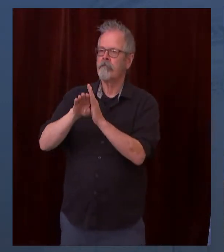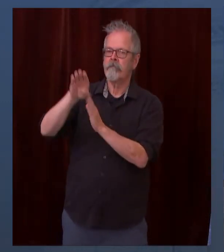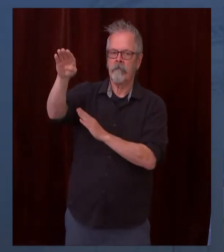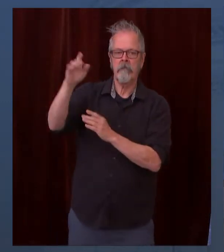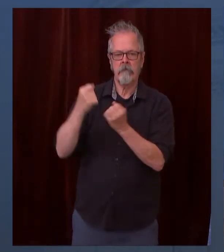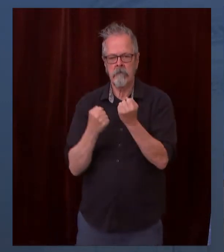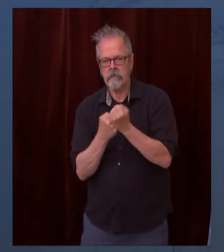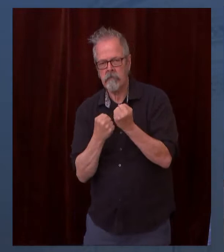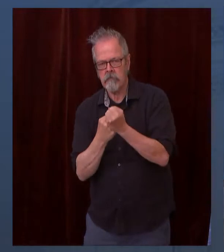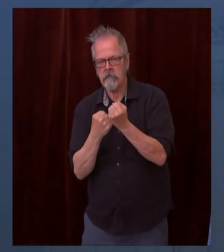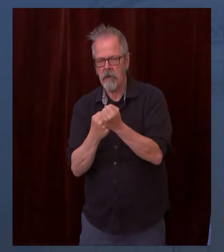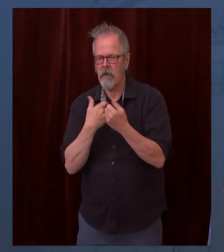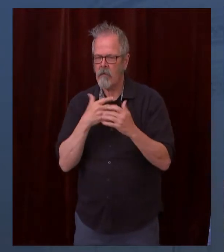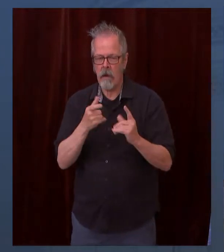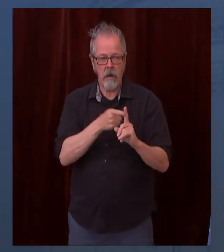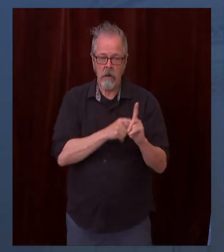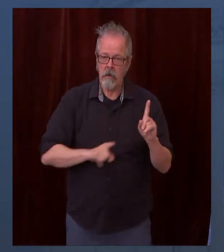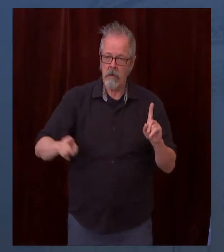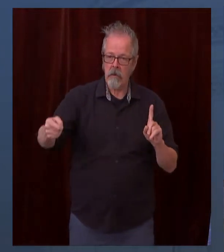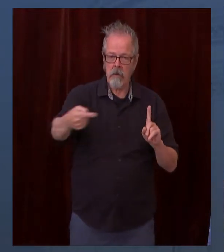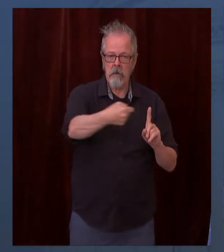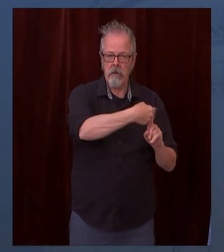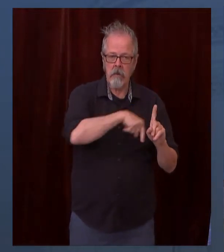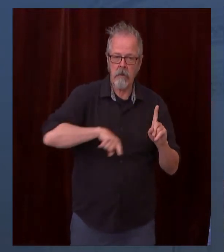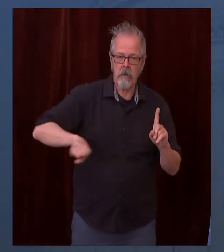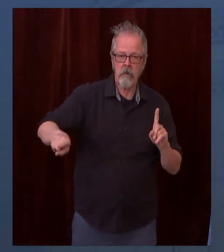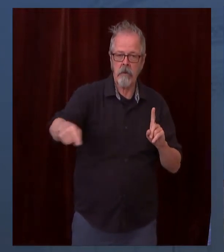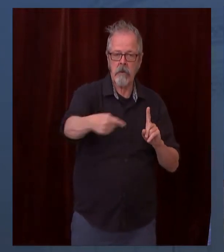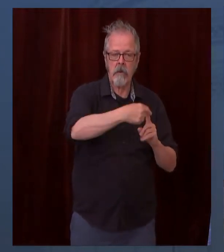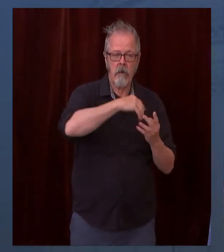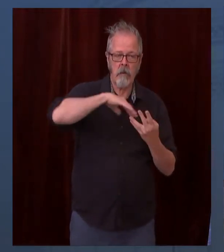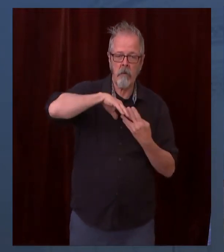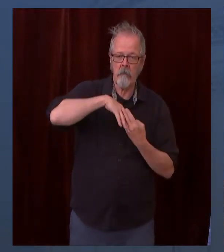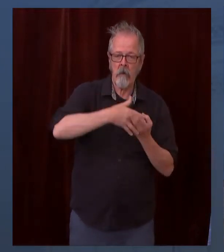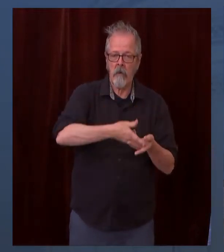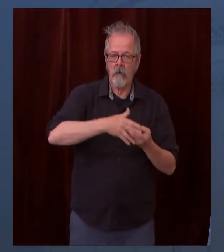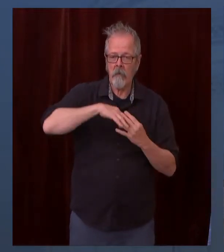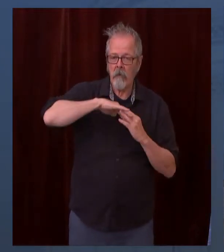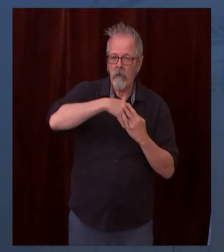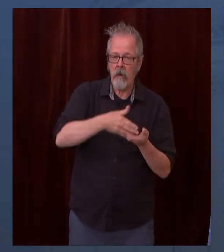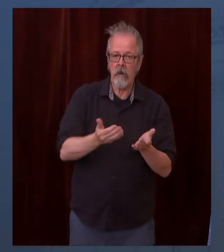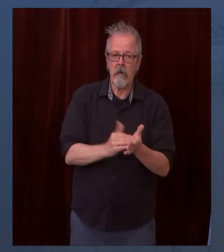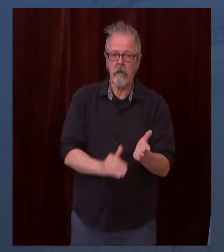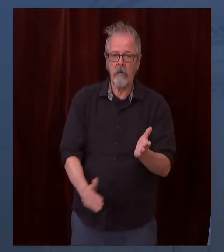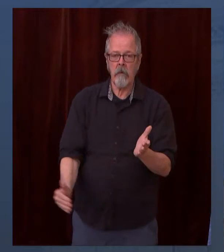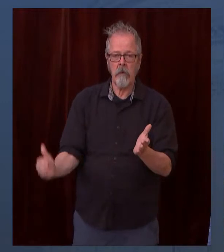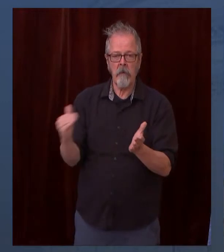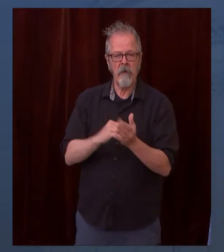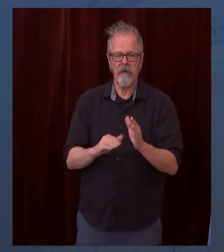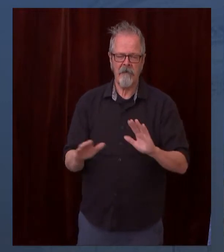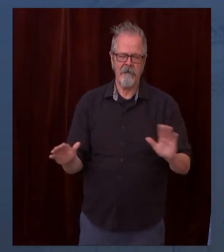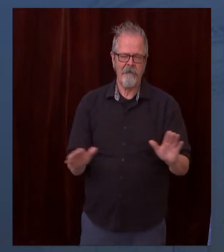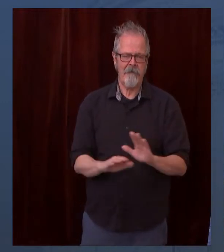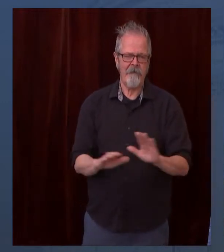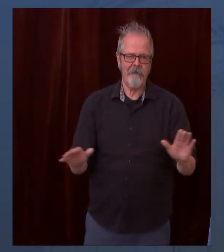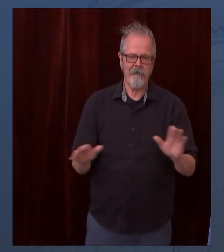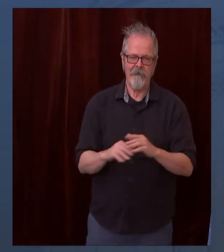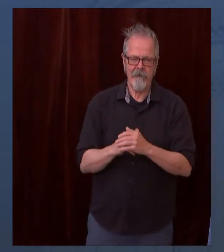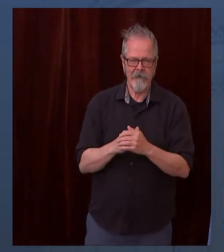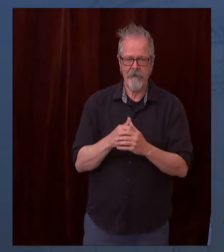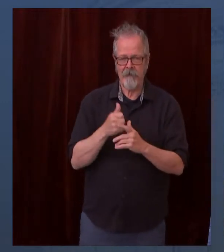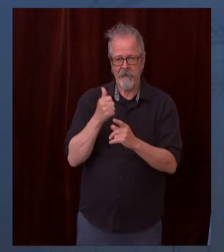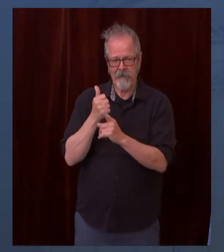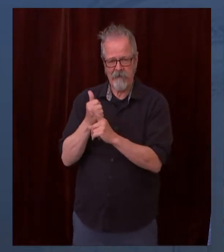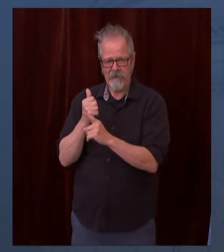efforts. Her work, I think, has prepared her perfectly in 40 years in government, nonprofit, and labor organizations. I'm